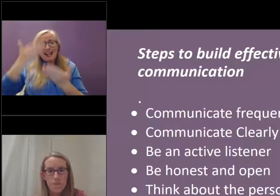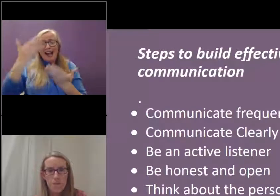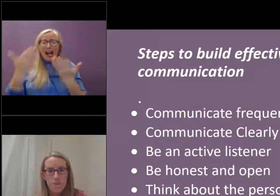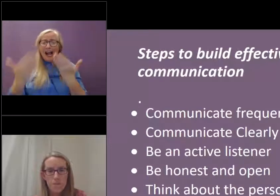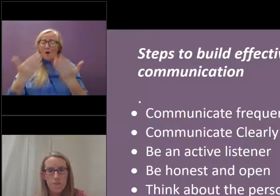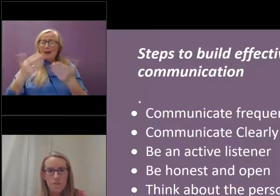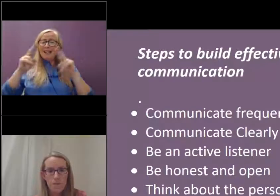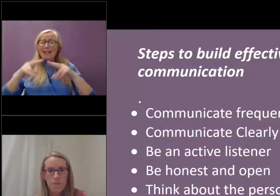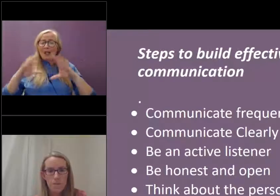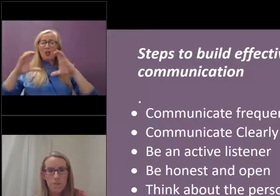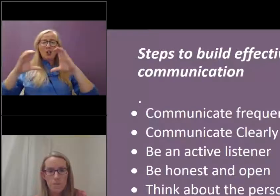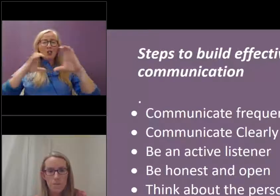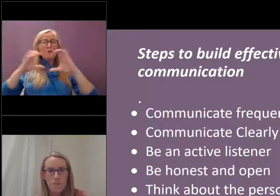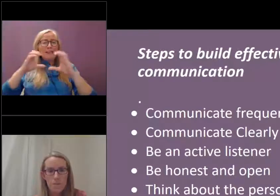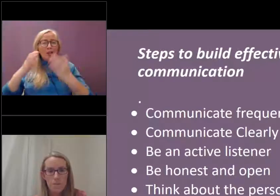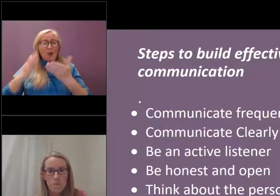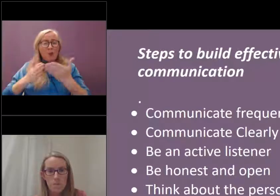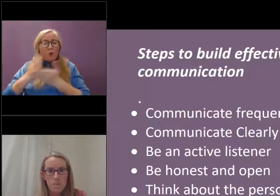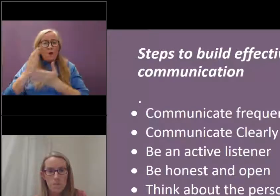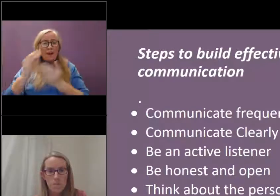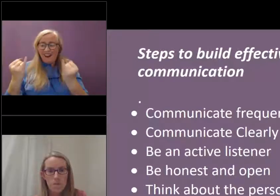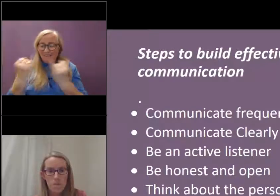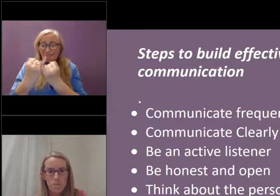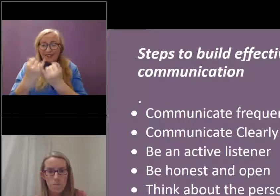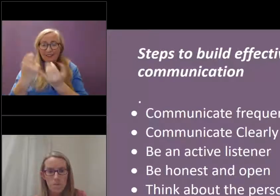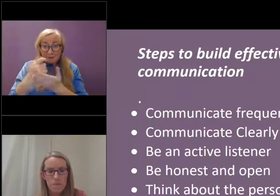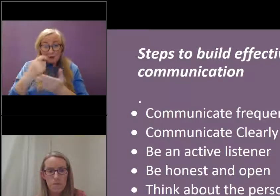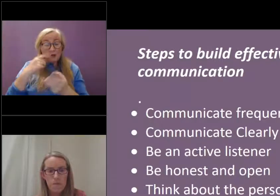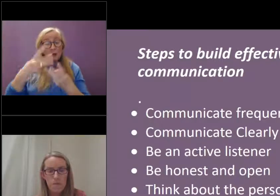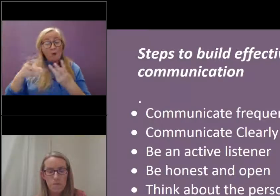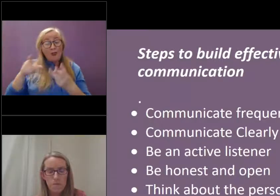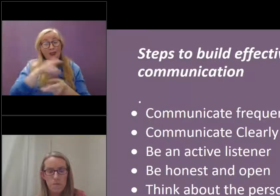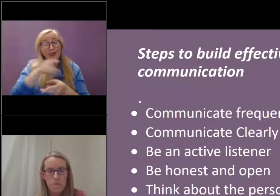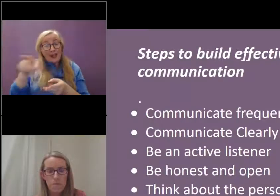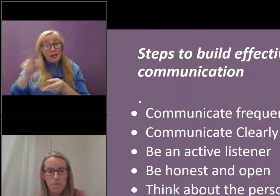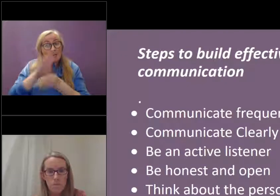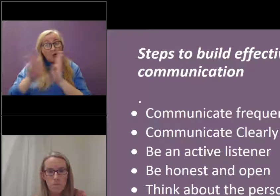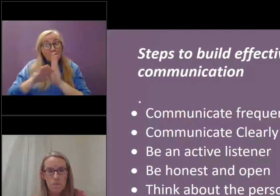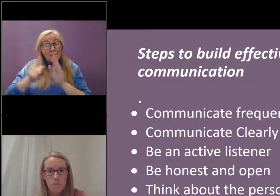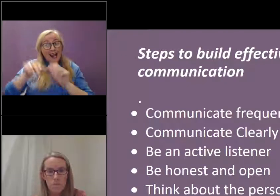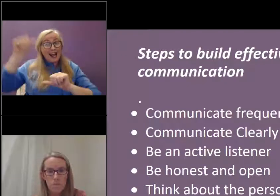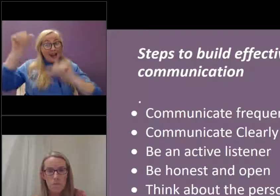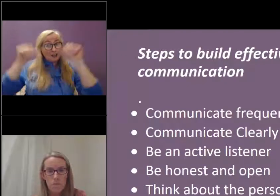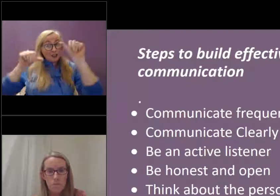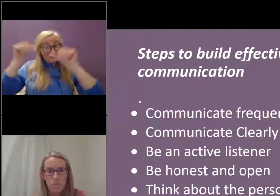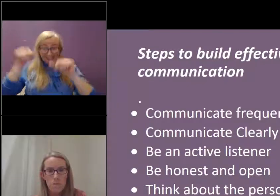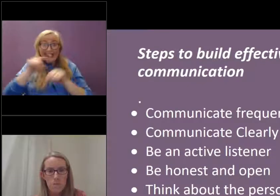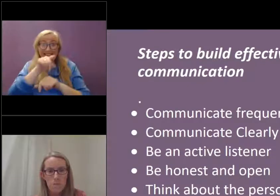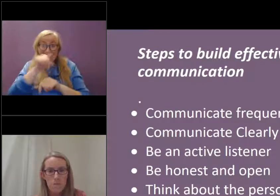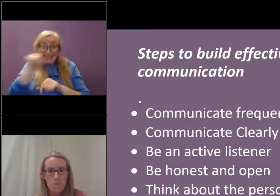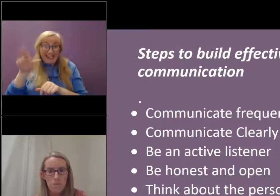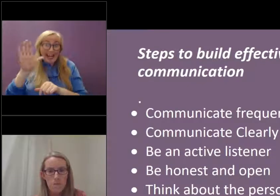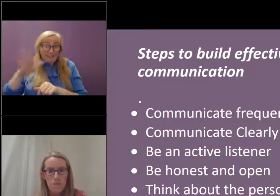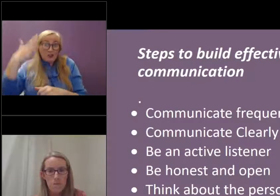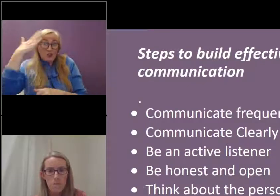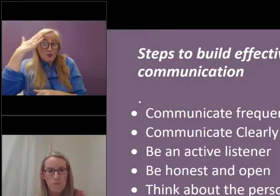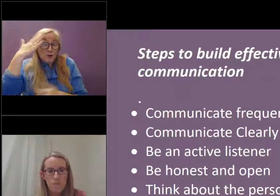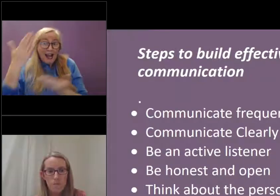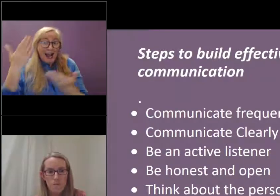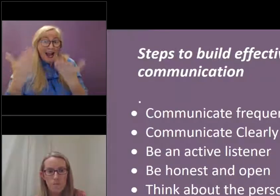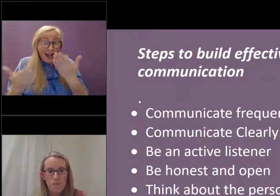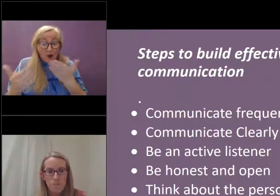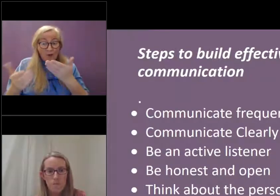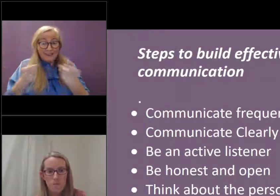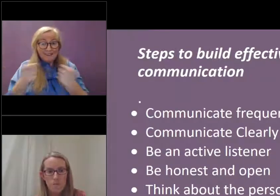during conflicting times. Because as they grow into adulthood and they do gain that independence, they're going to have to navigate that in the outside world. So it's